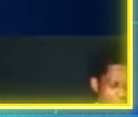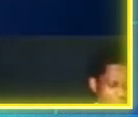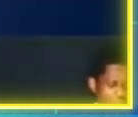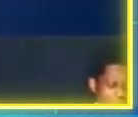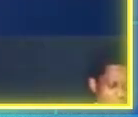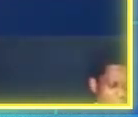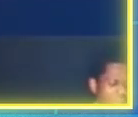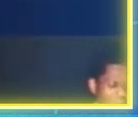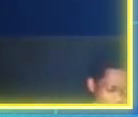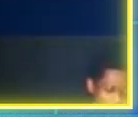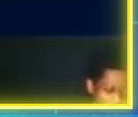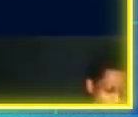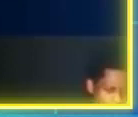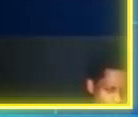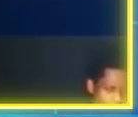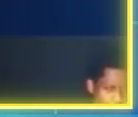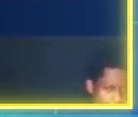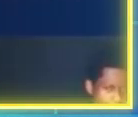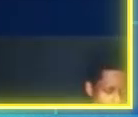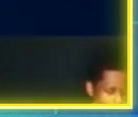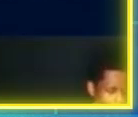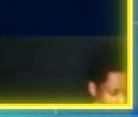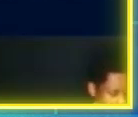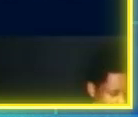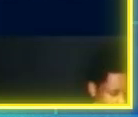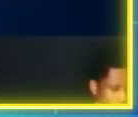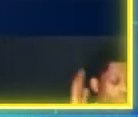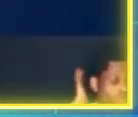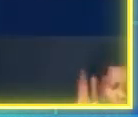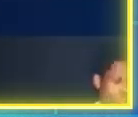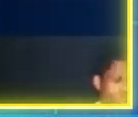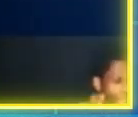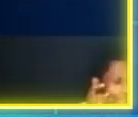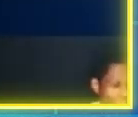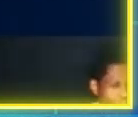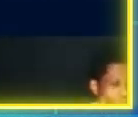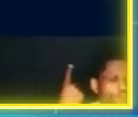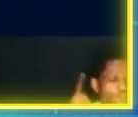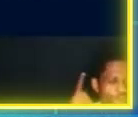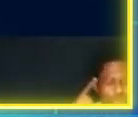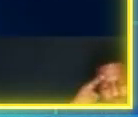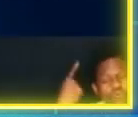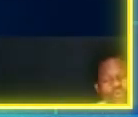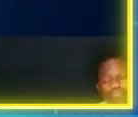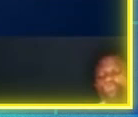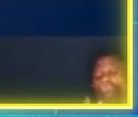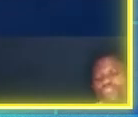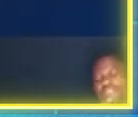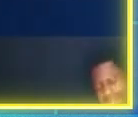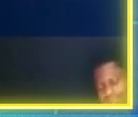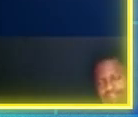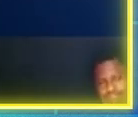might have, but they will always hate you for what you have said.